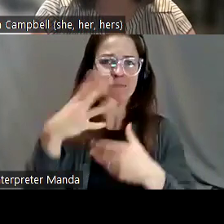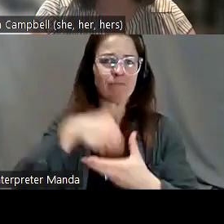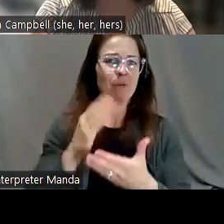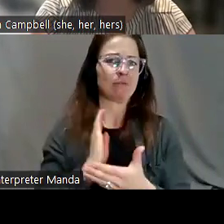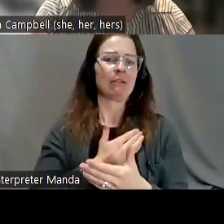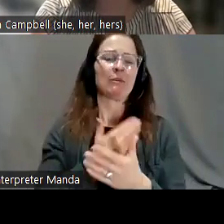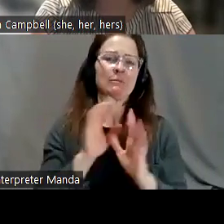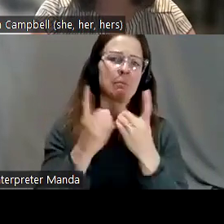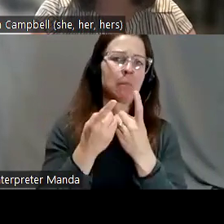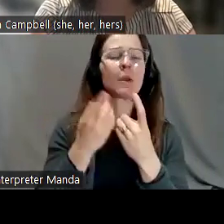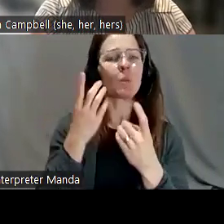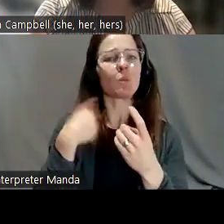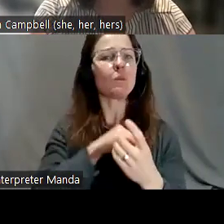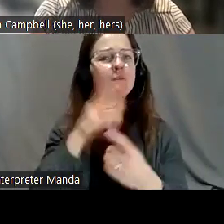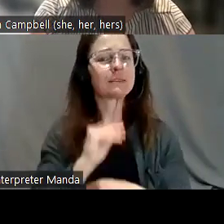also experience